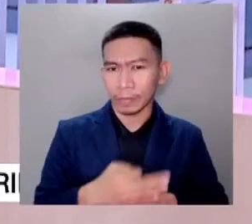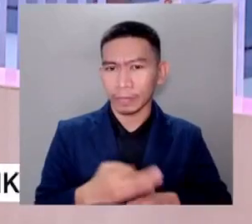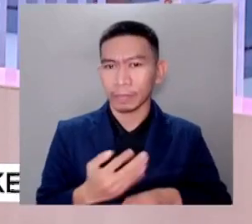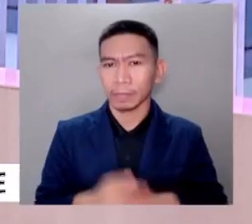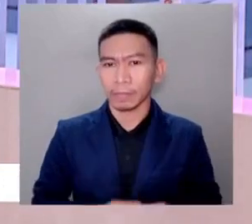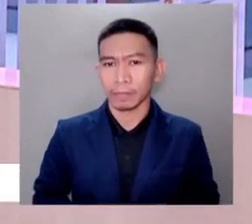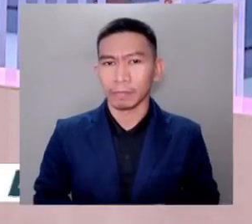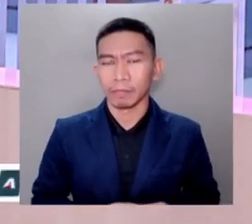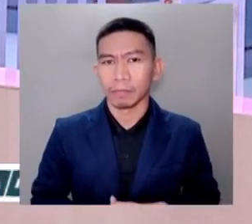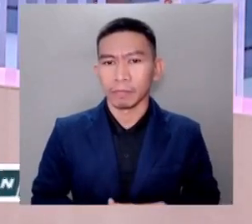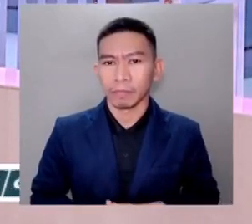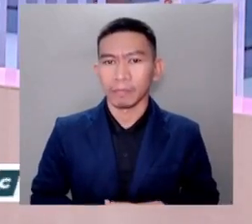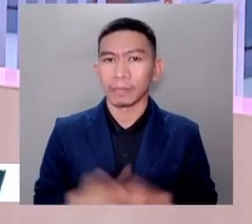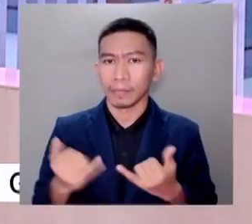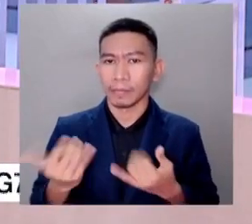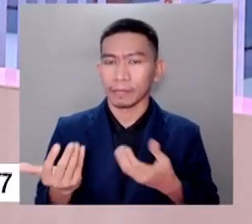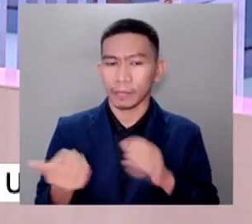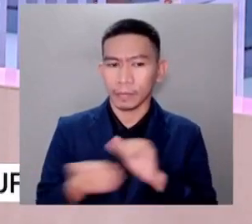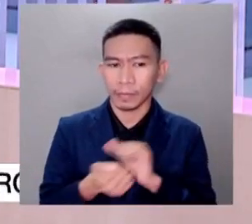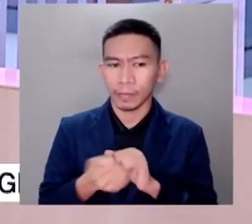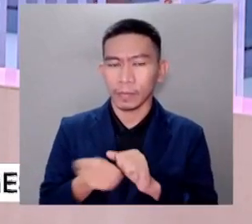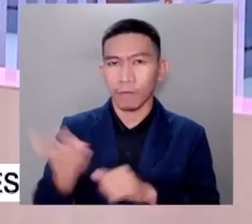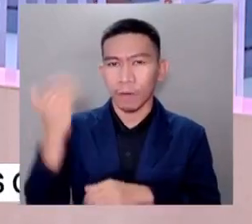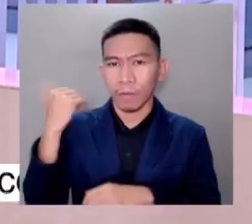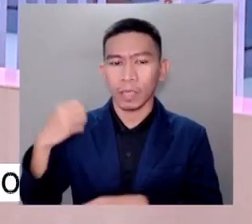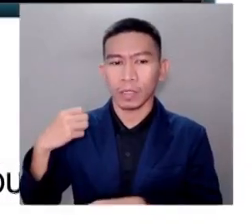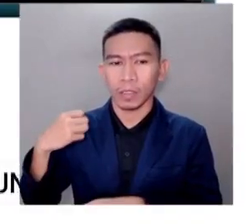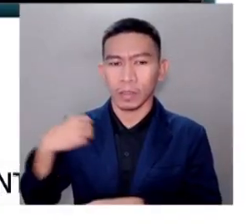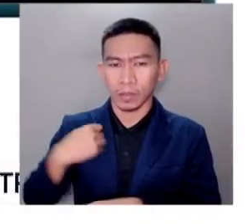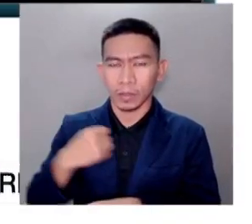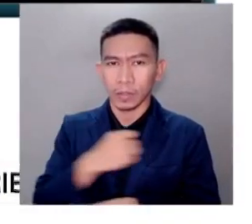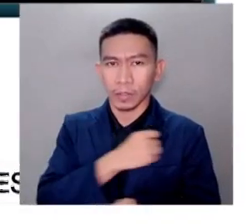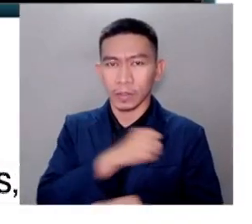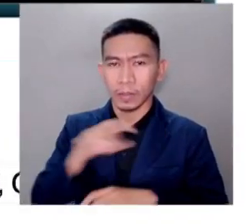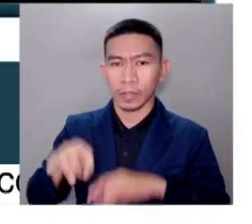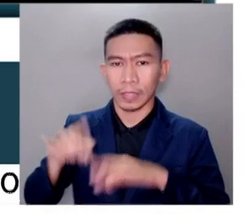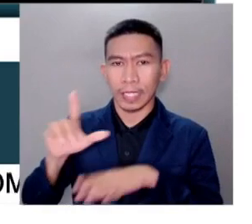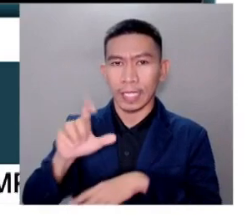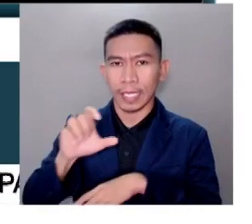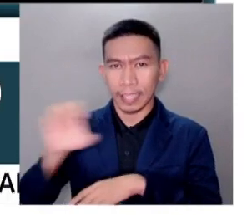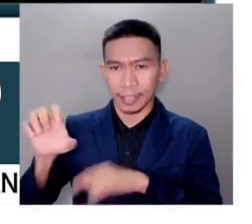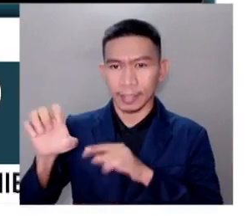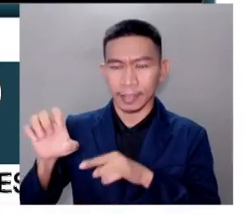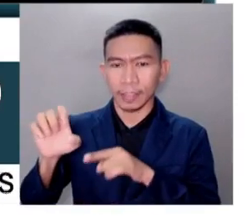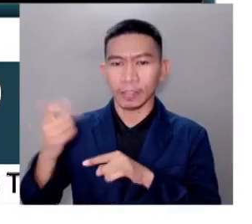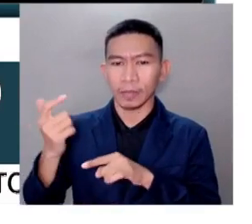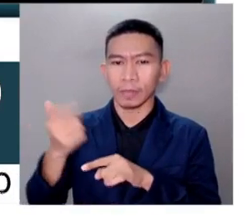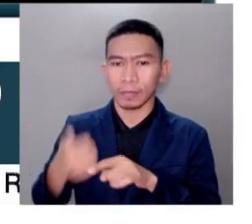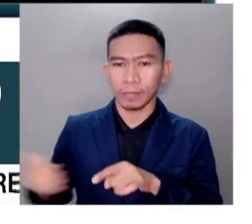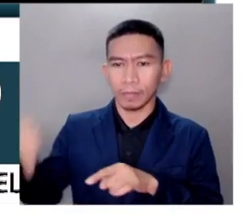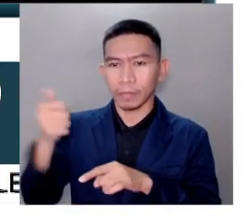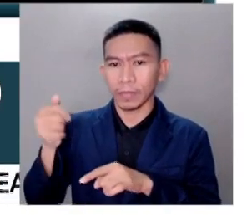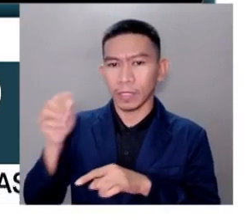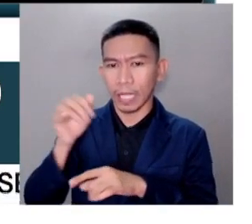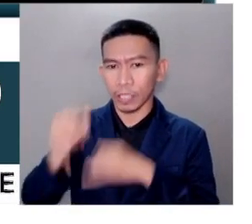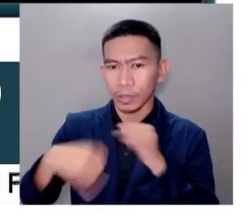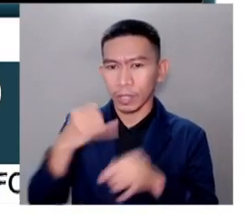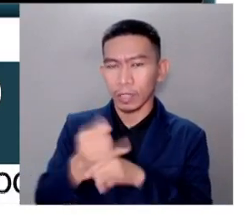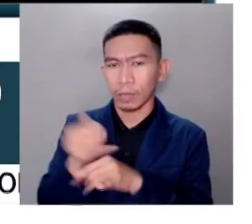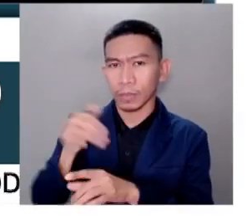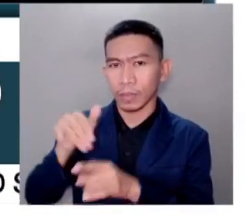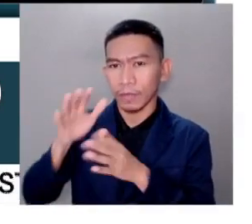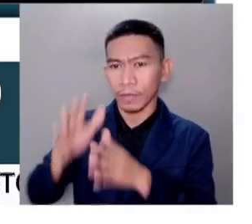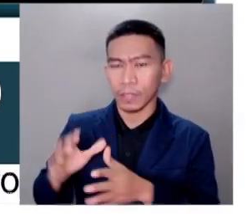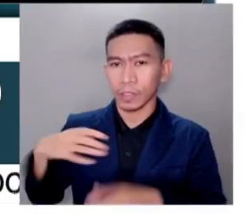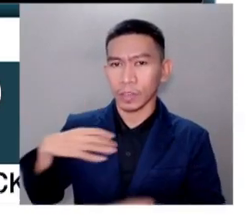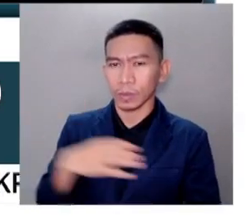Well, joining us now is former Australian Senator Lee Rhiannon. She is the commissioner of the International Observers Mission, which conducted the study on the